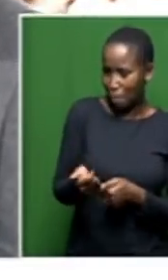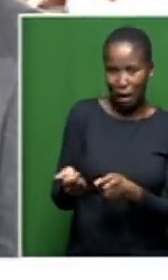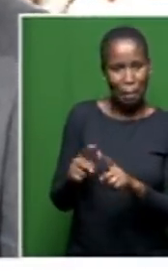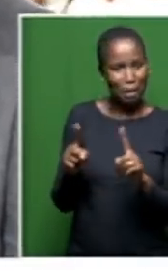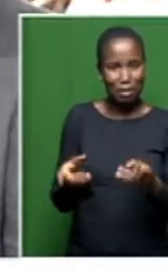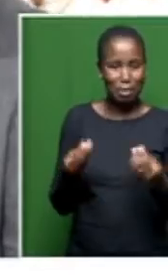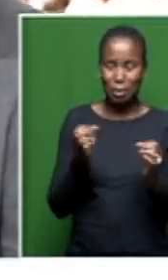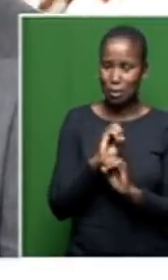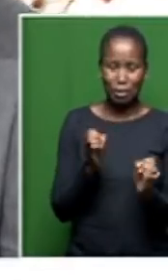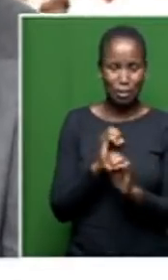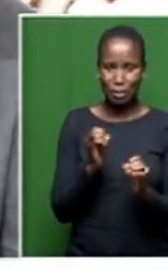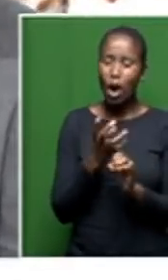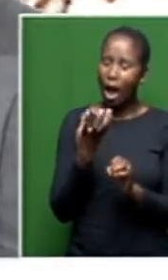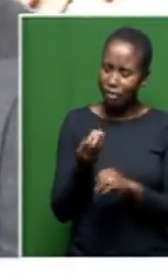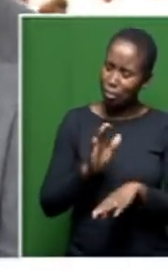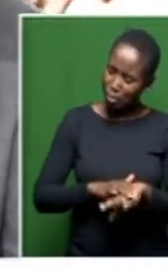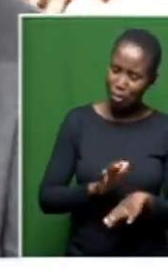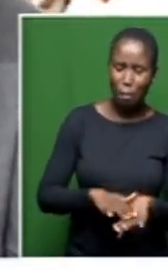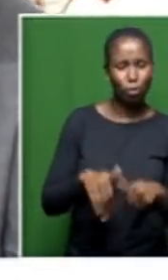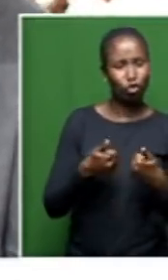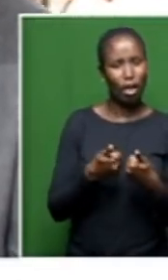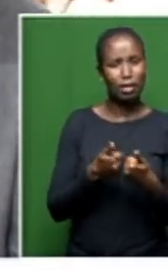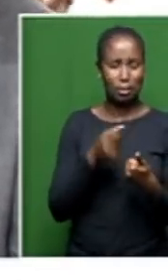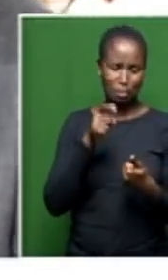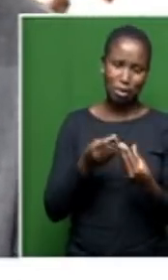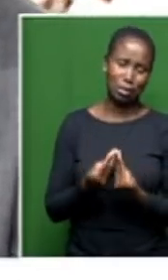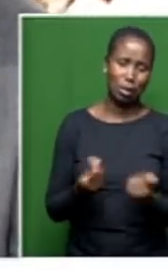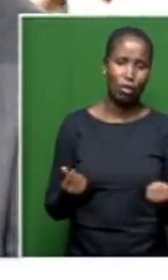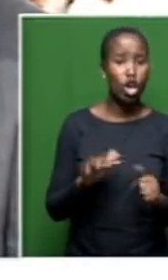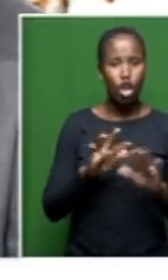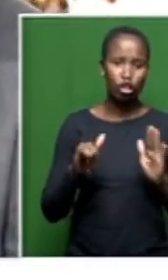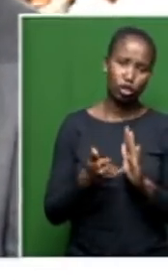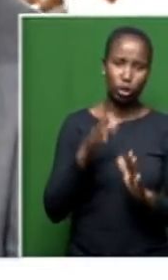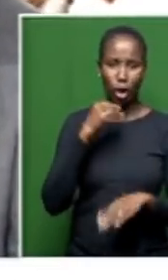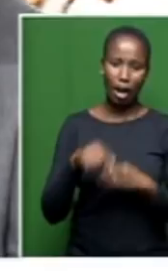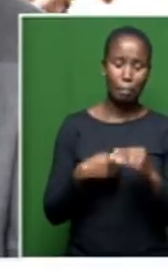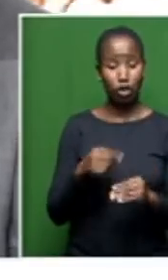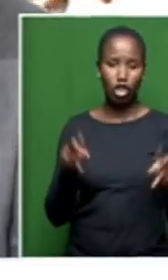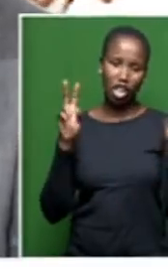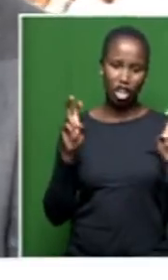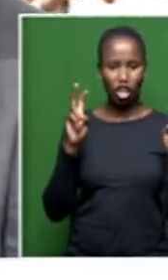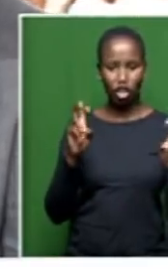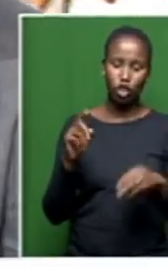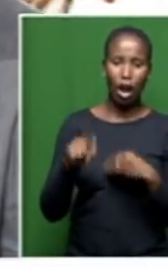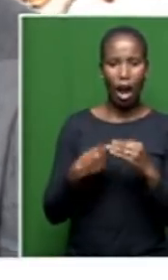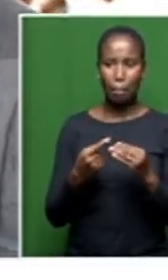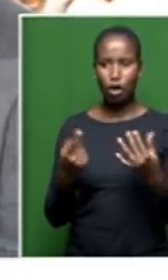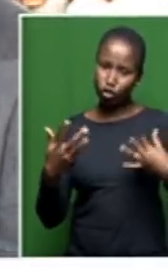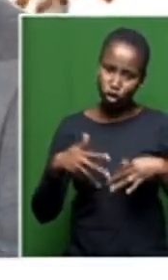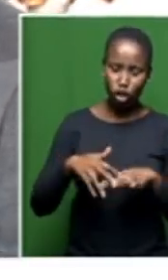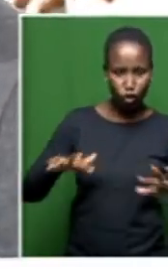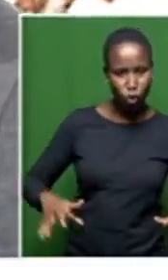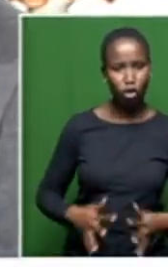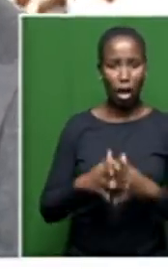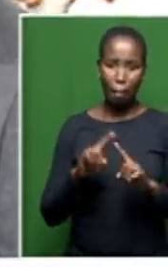are underlying that we still need to deal with, rather than deal with the so-called reconciliations without confronting